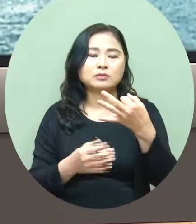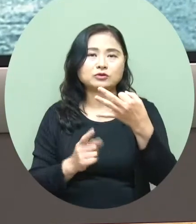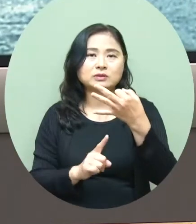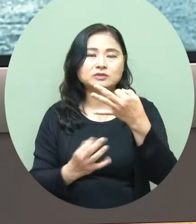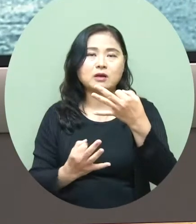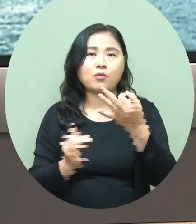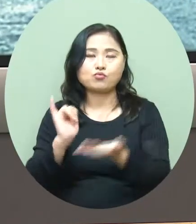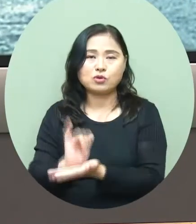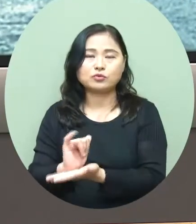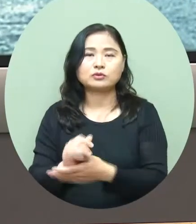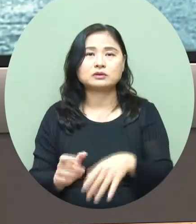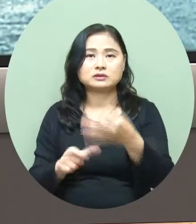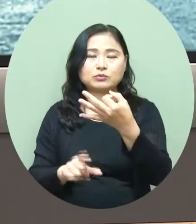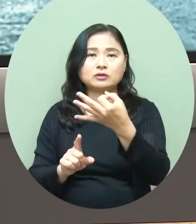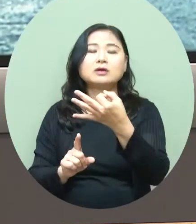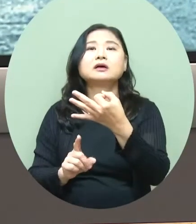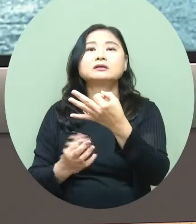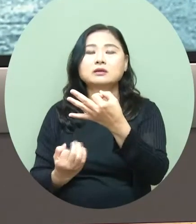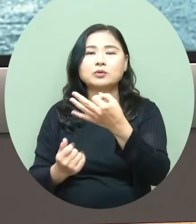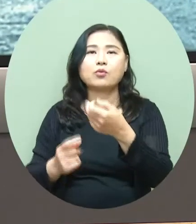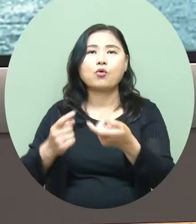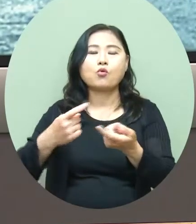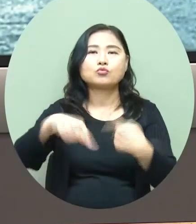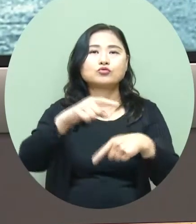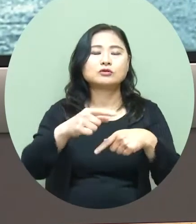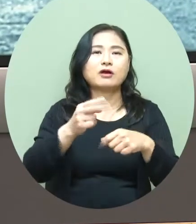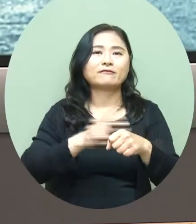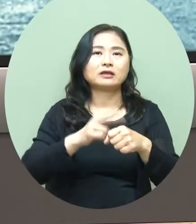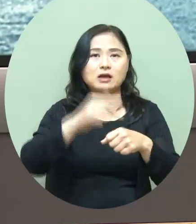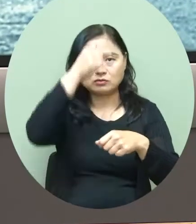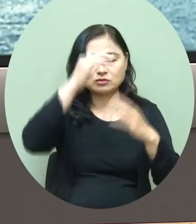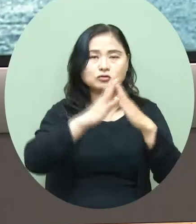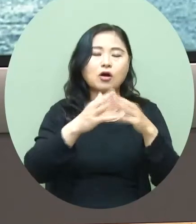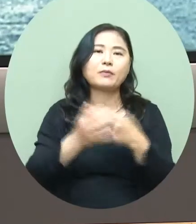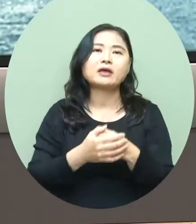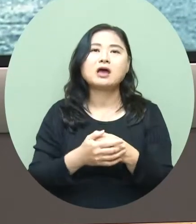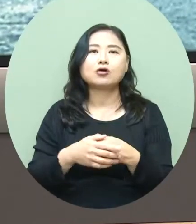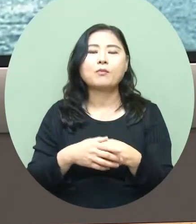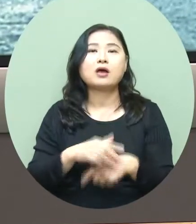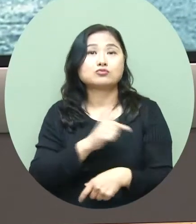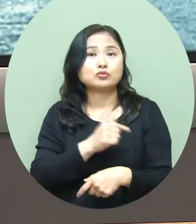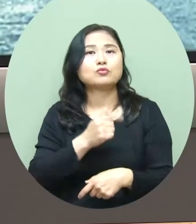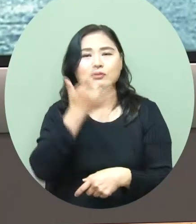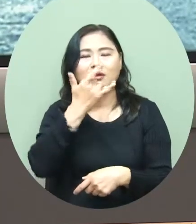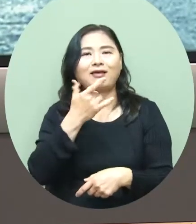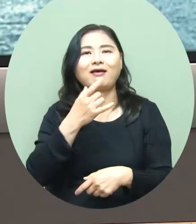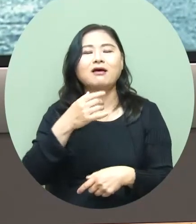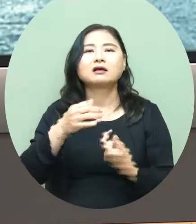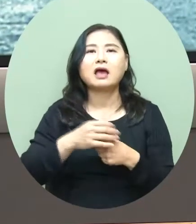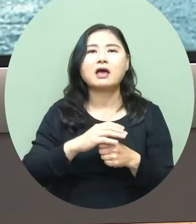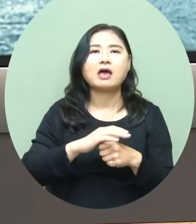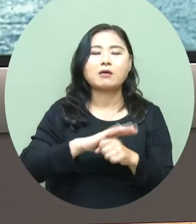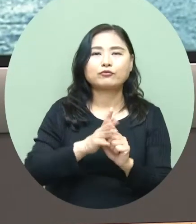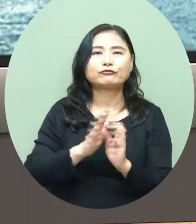On March 13th, the patient was hospitalized and then was transferred to the Buddhist hospital. We administered remdesivir